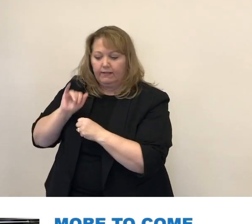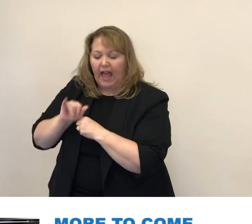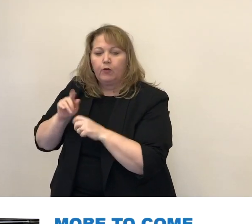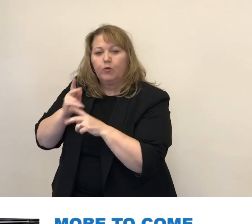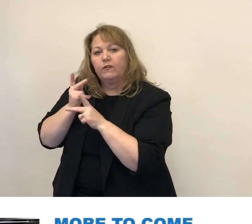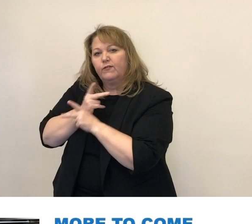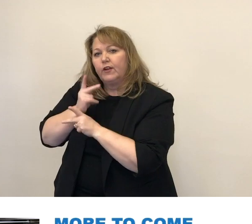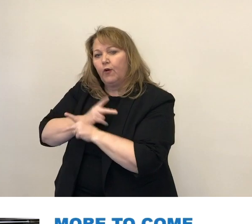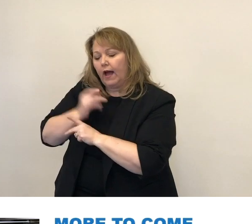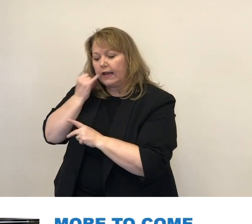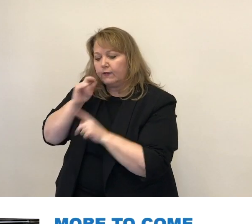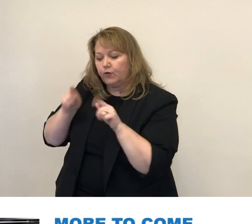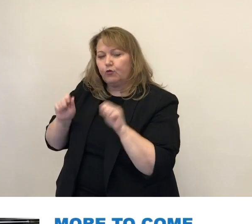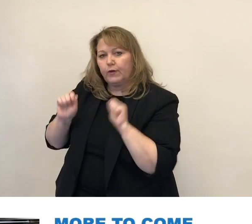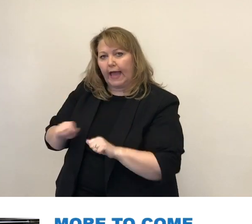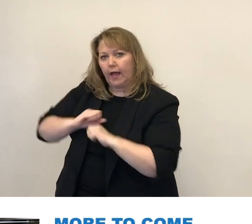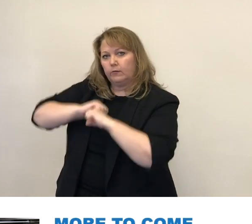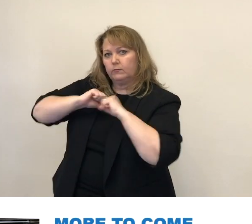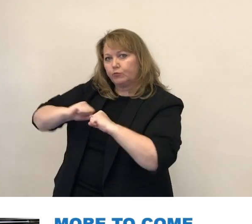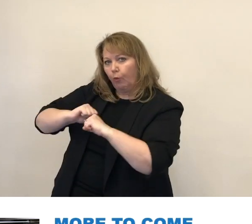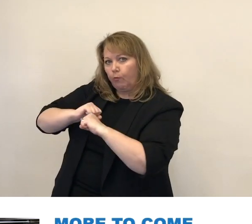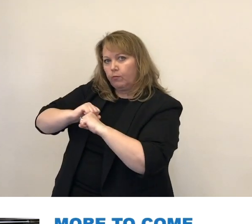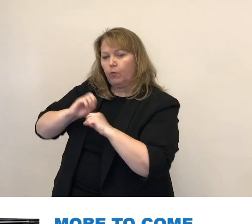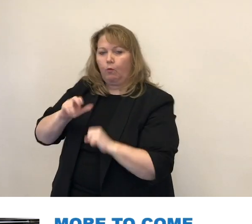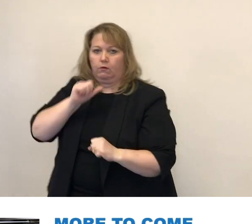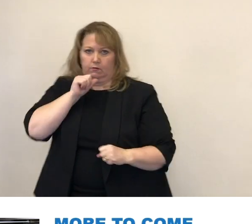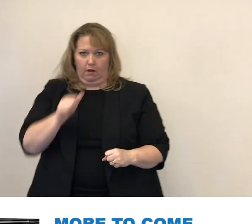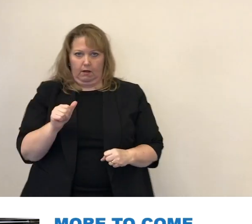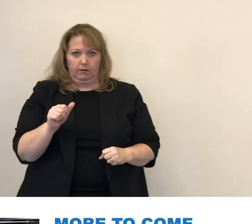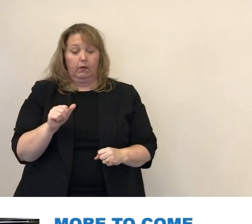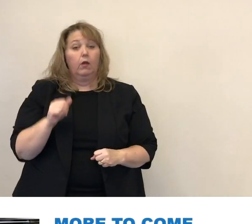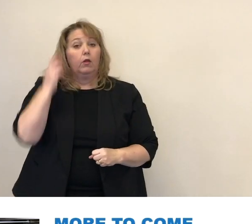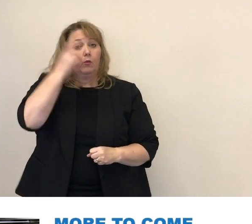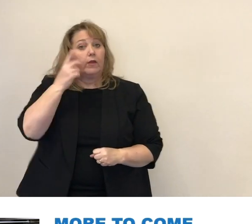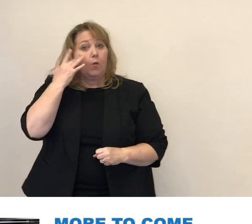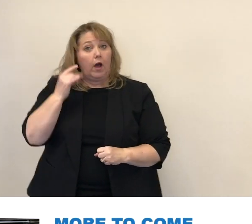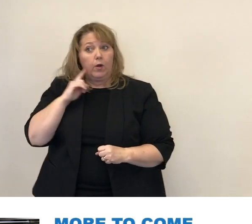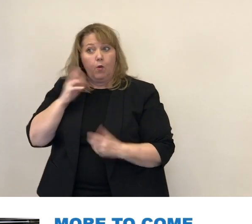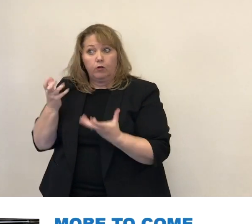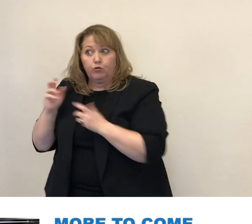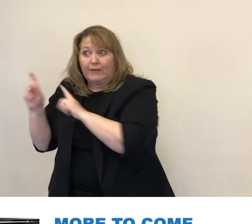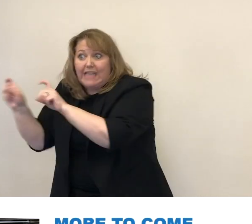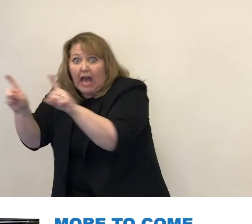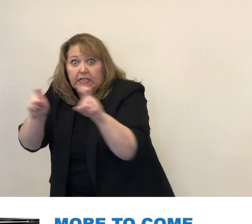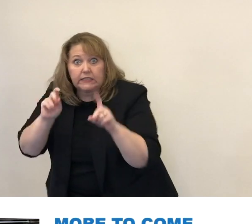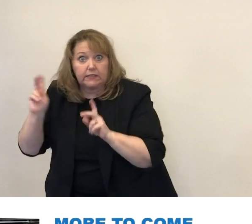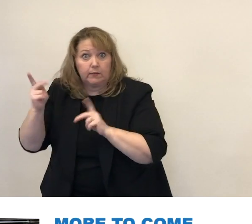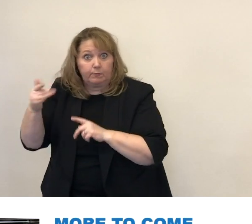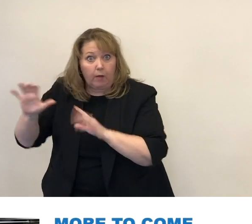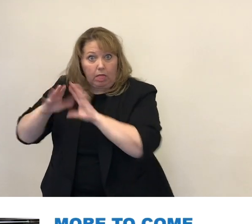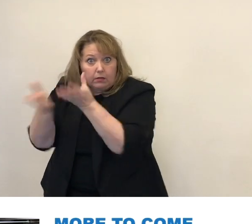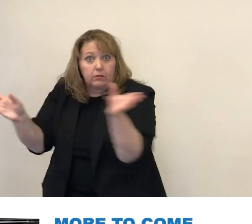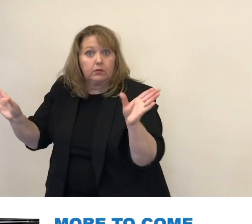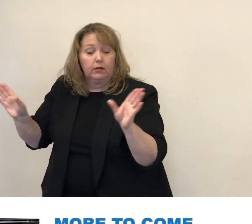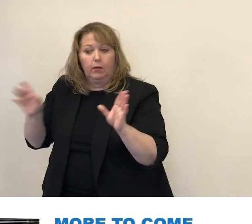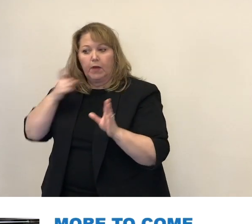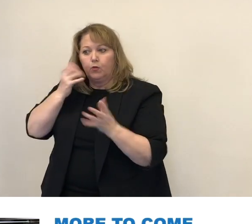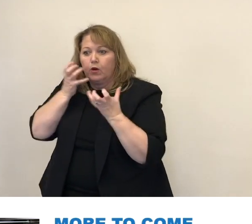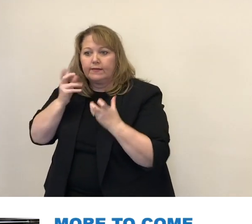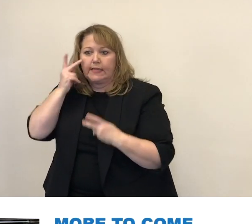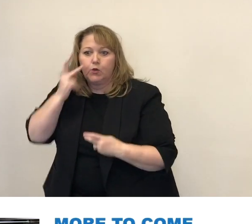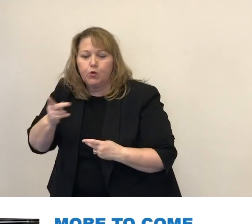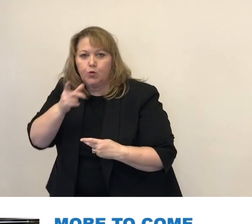immensely understand who really was infected with this virus, because we still don't know. There's questions about whether or not